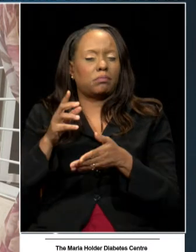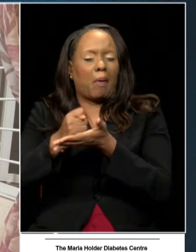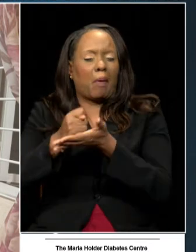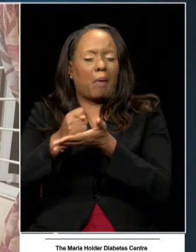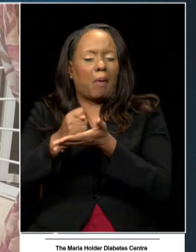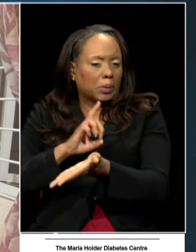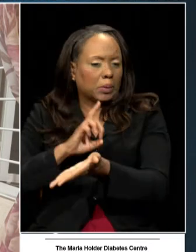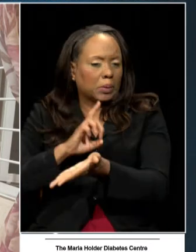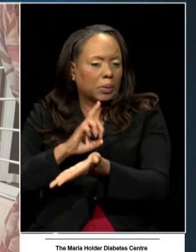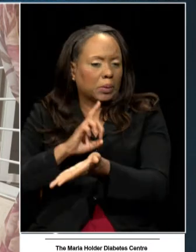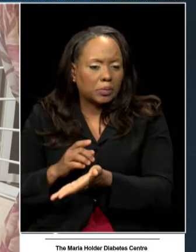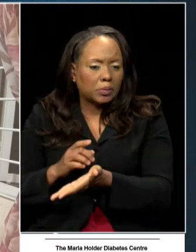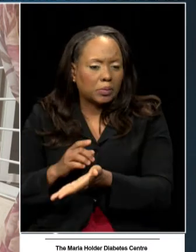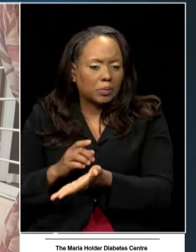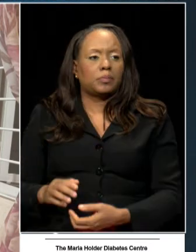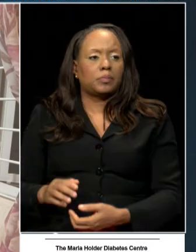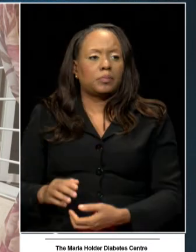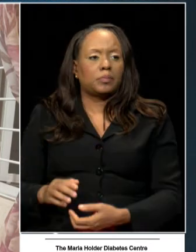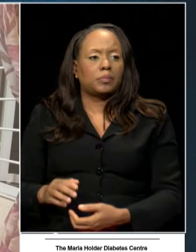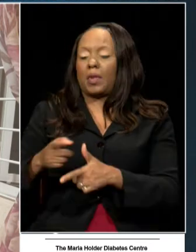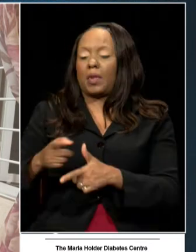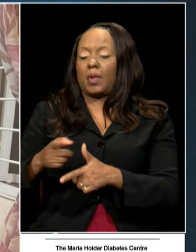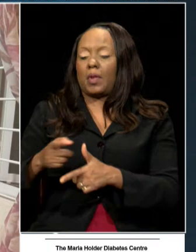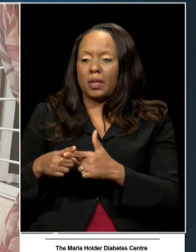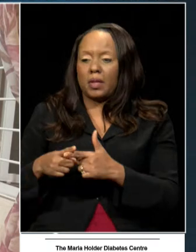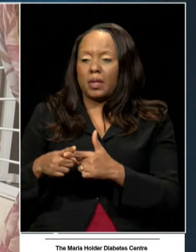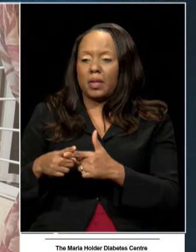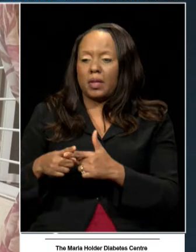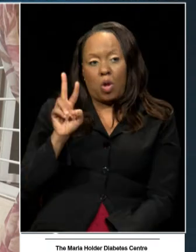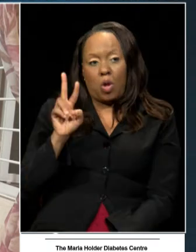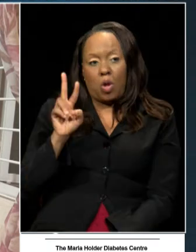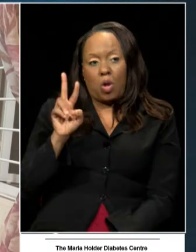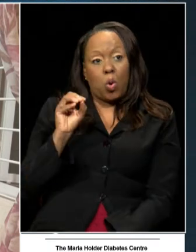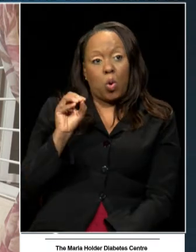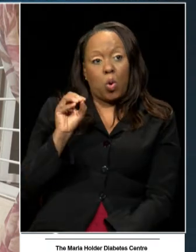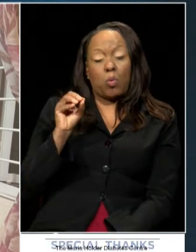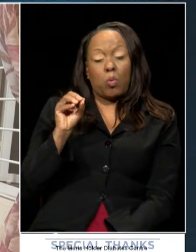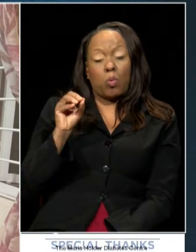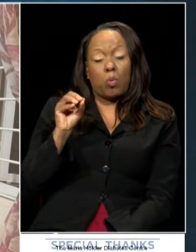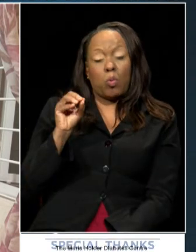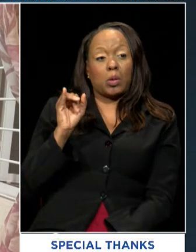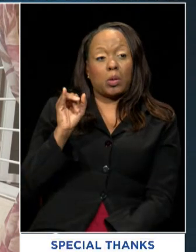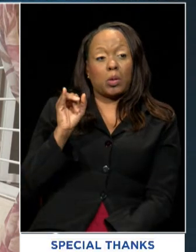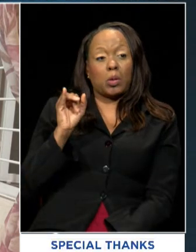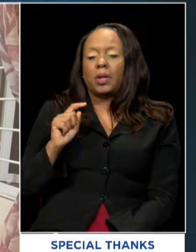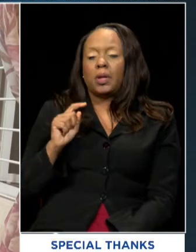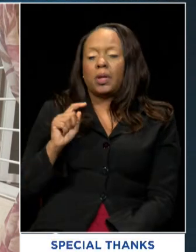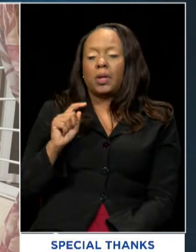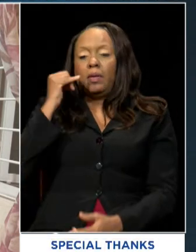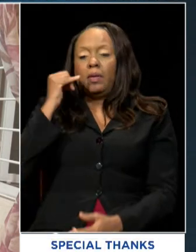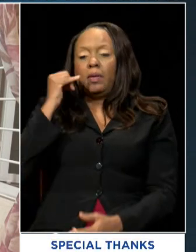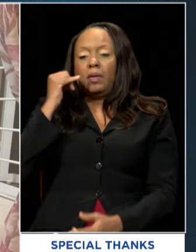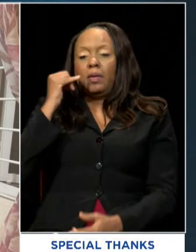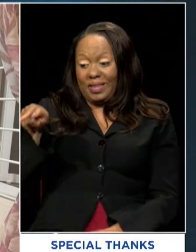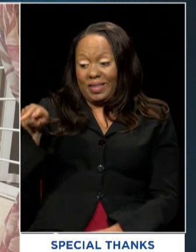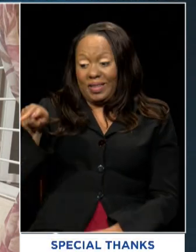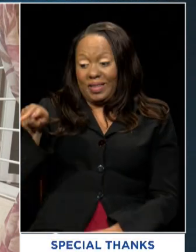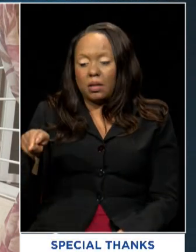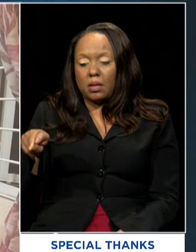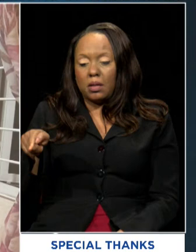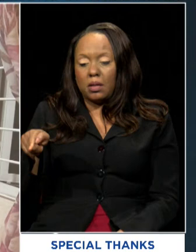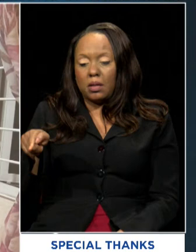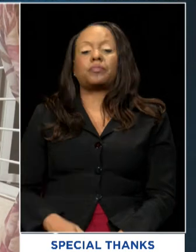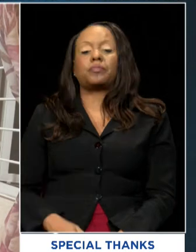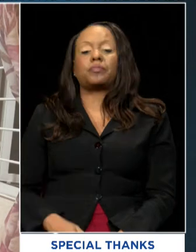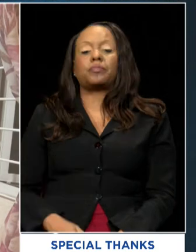and there's also the consultant neurologist. Once the patient is on the stroke unit, the referral to the